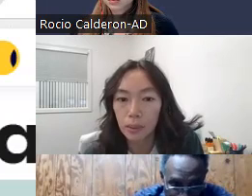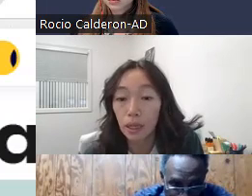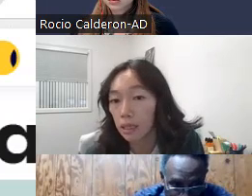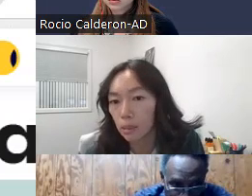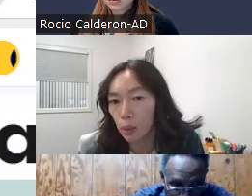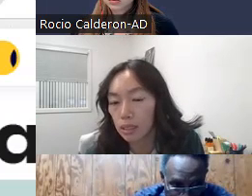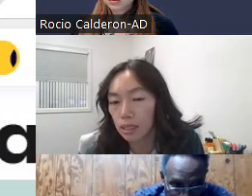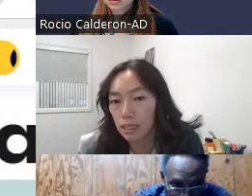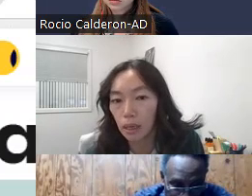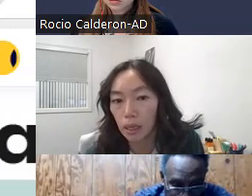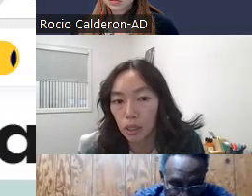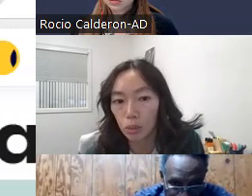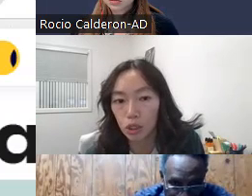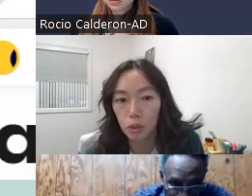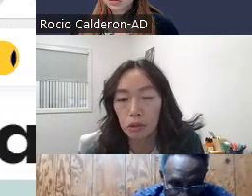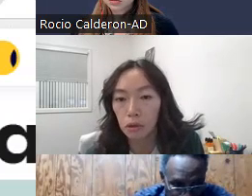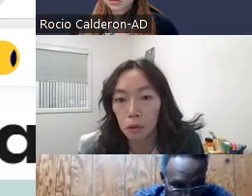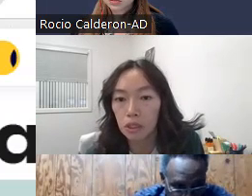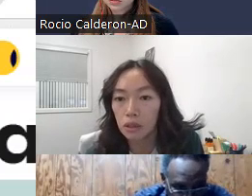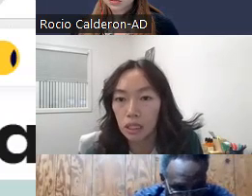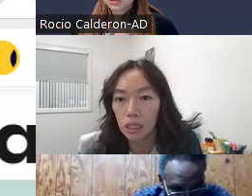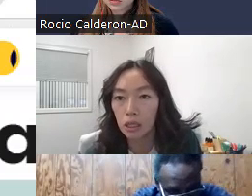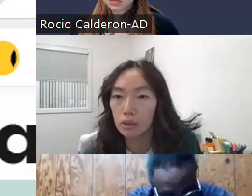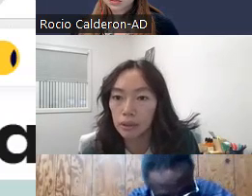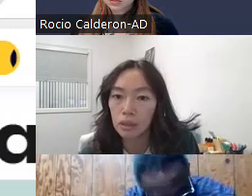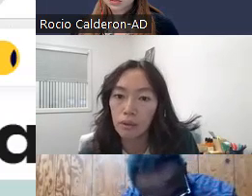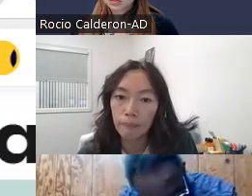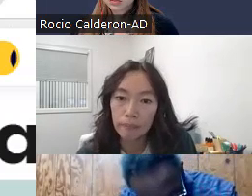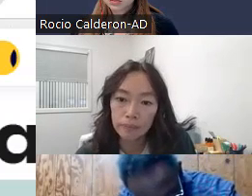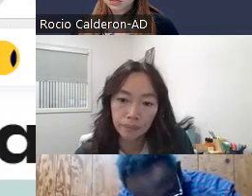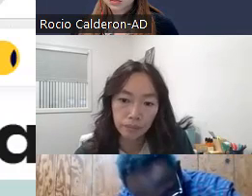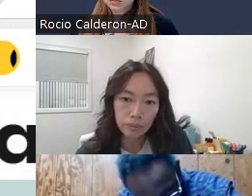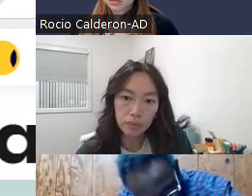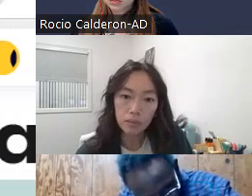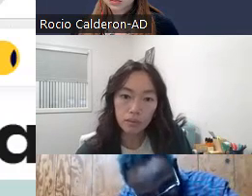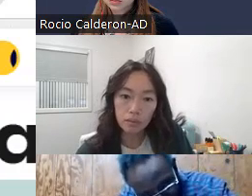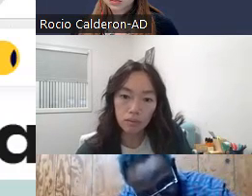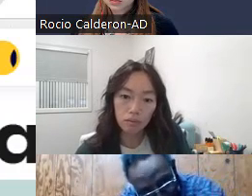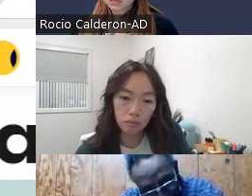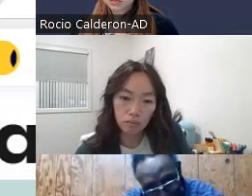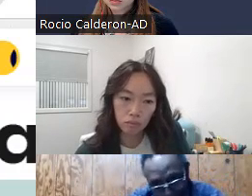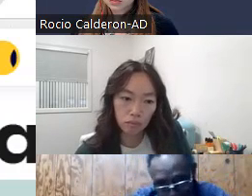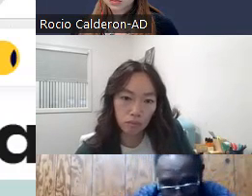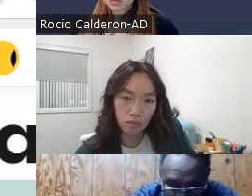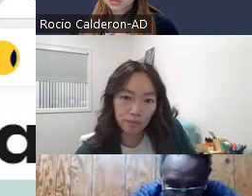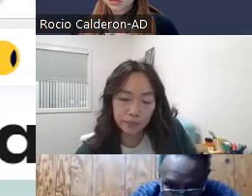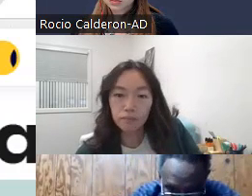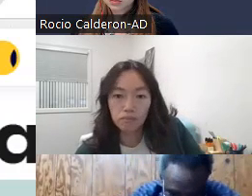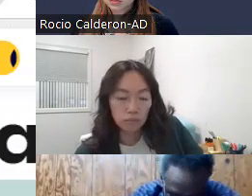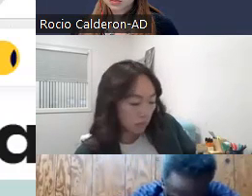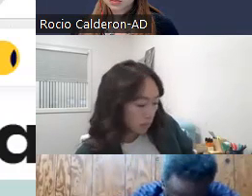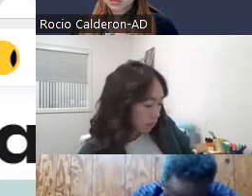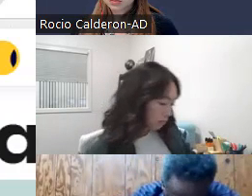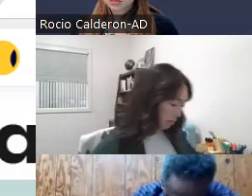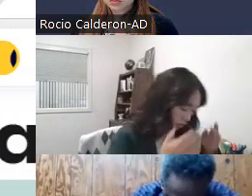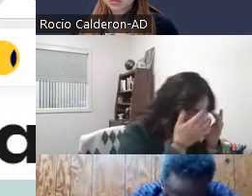if that sits well, unless someone wants to see it, the commercial one a little earlier in the year. Well, it sounds good because I think that you can,